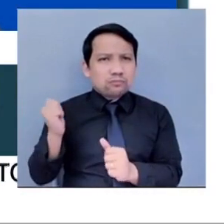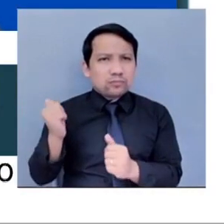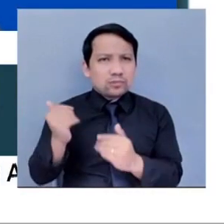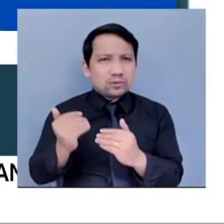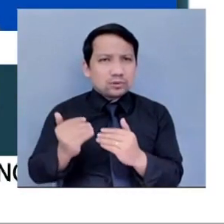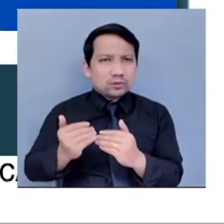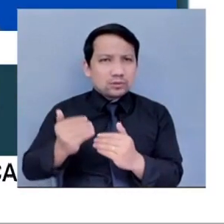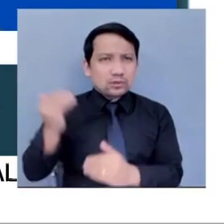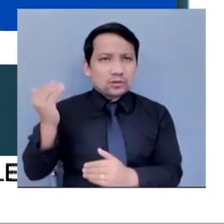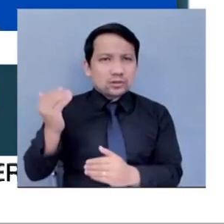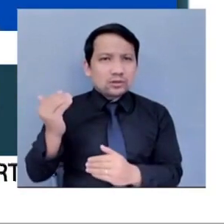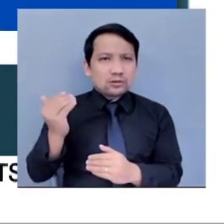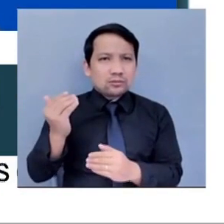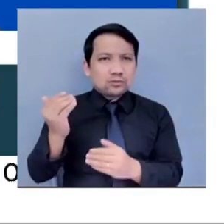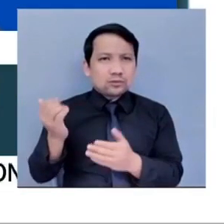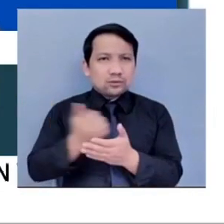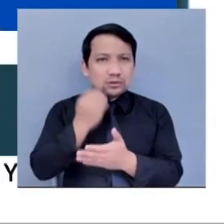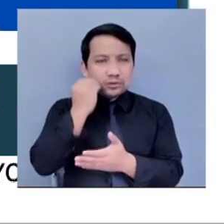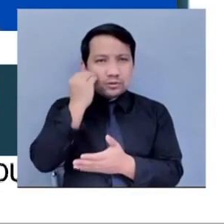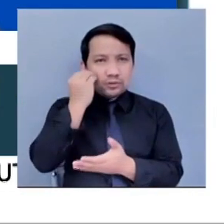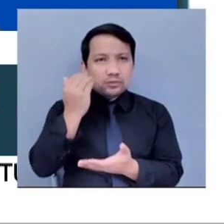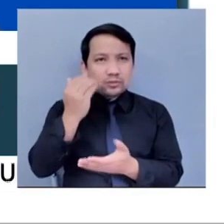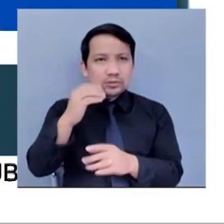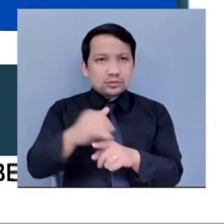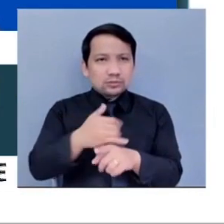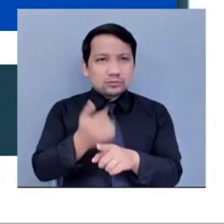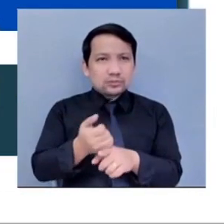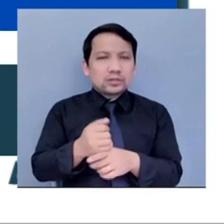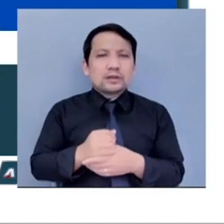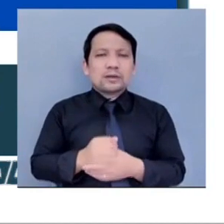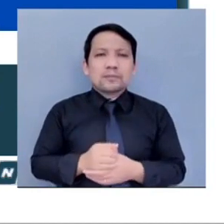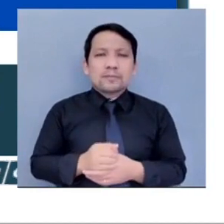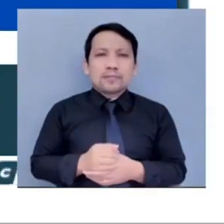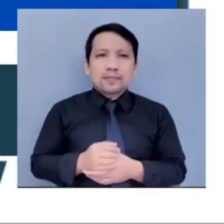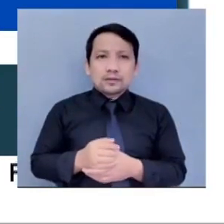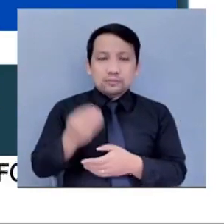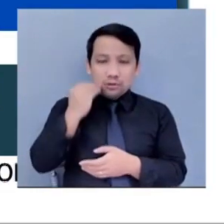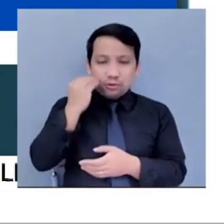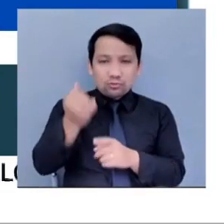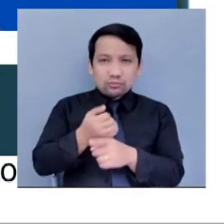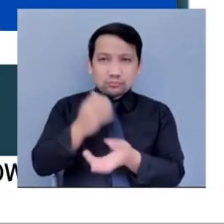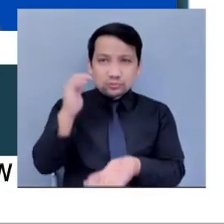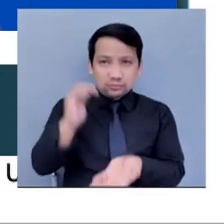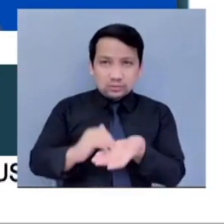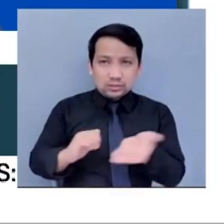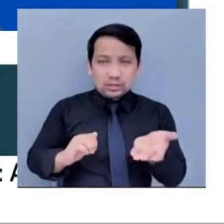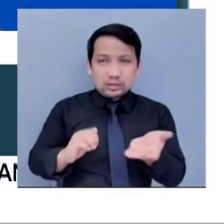pay starting January of next year because of the reduction